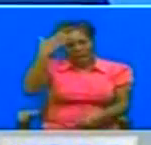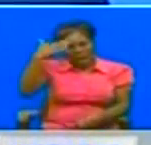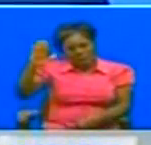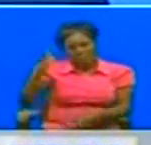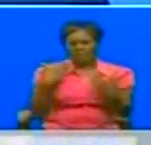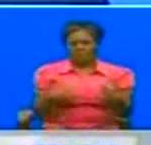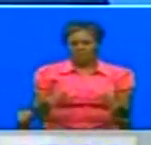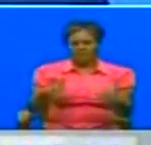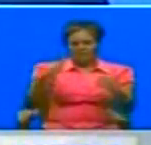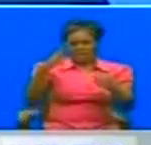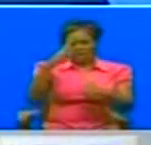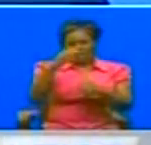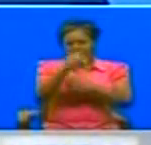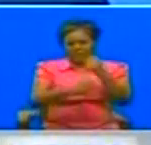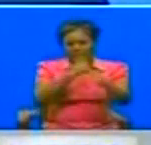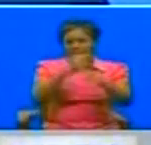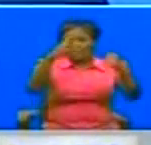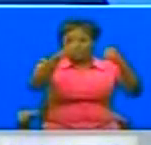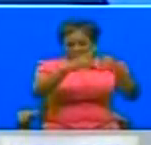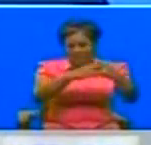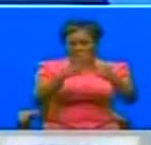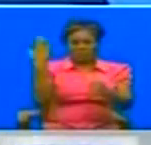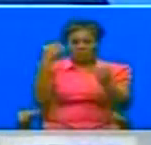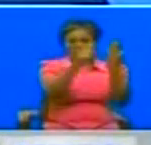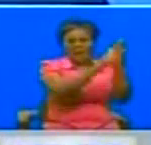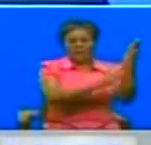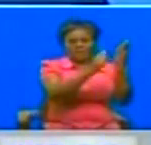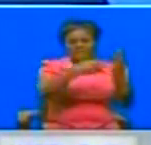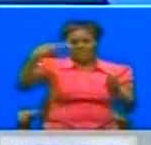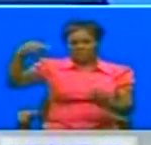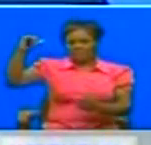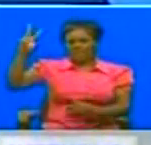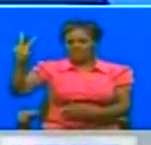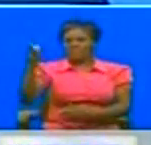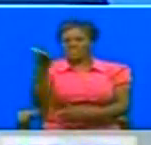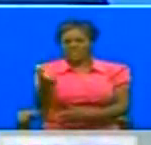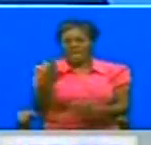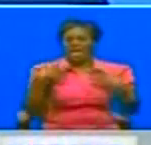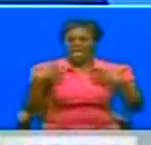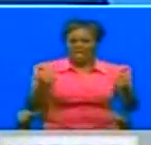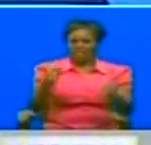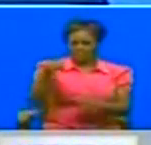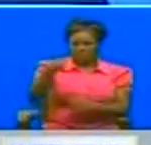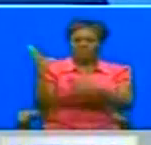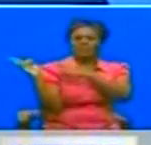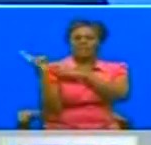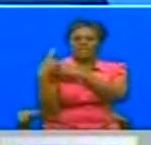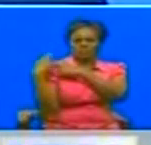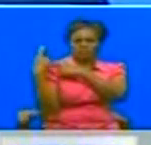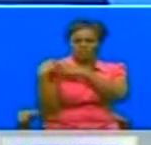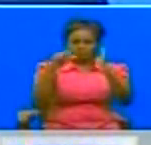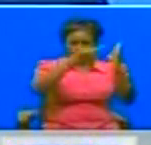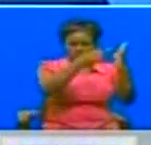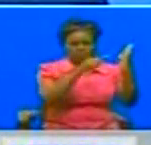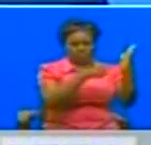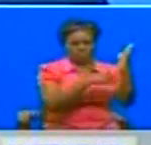that 9 years ago, the HIV Act came into place, and the Ministry of Health was mandated to put privacy guidelines in place